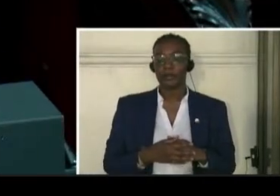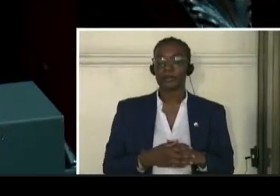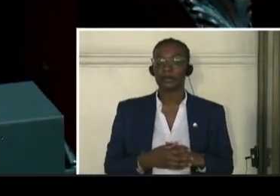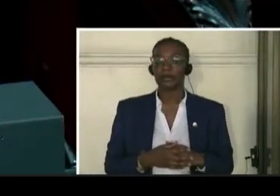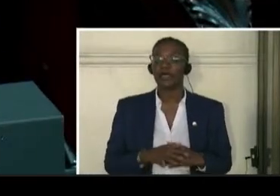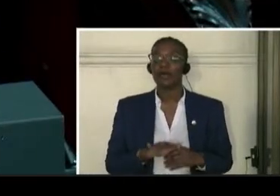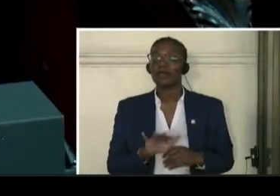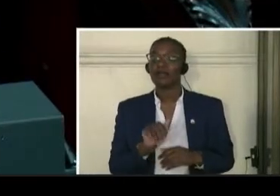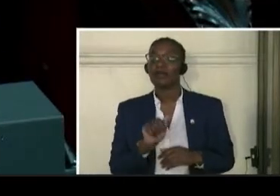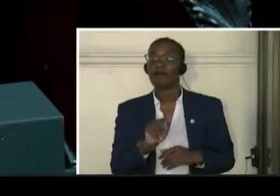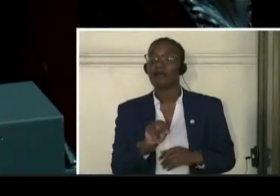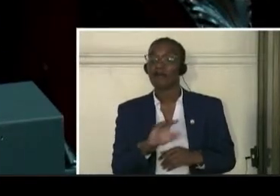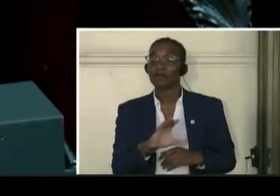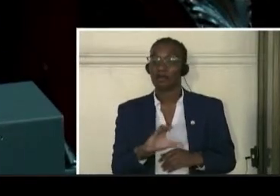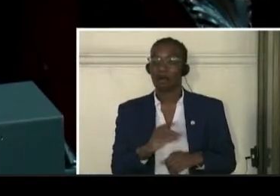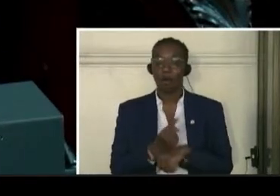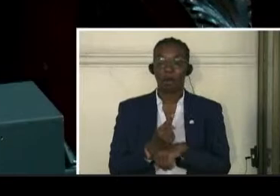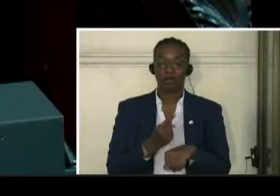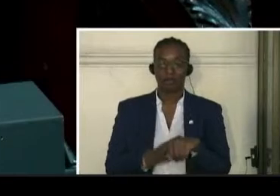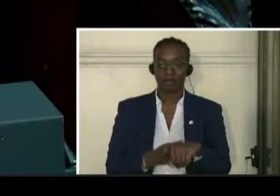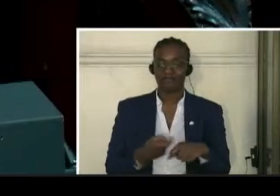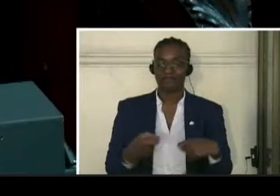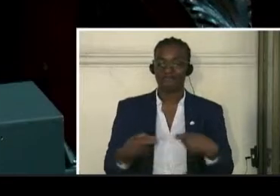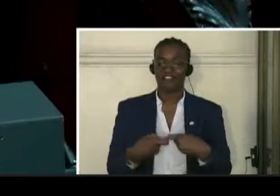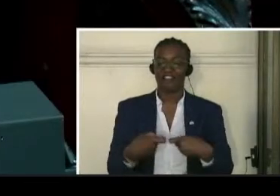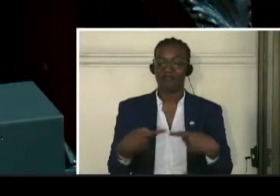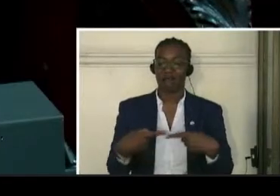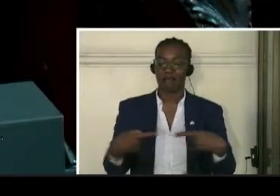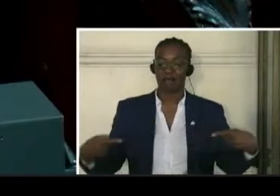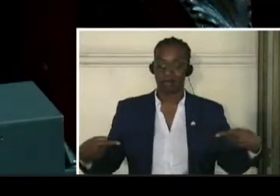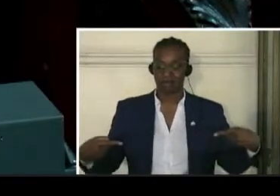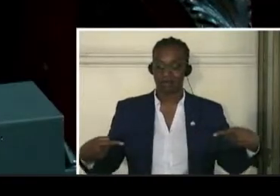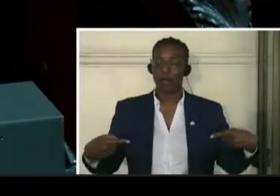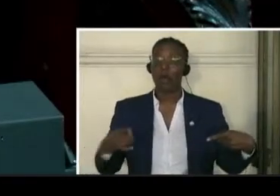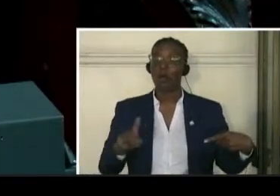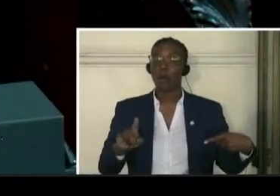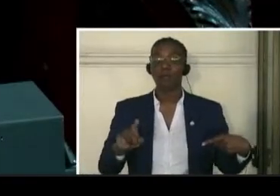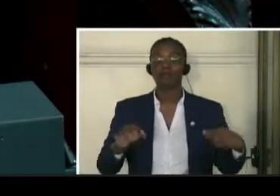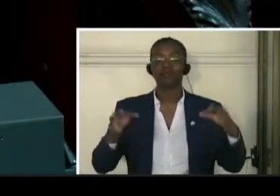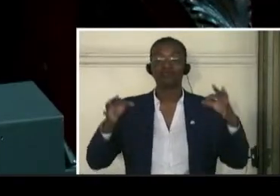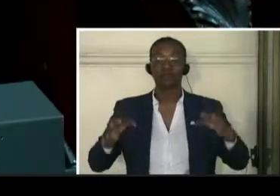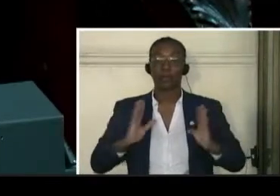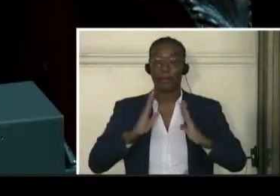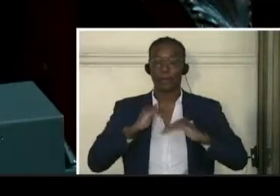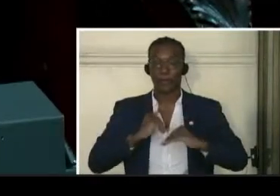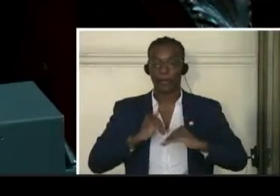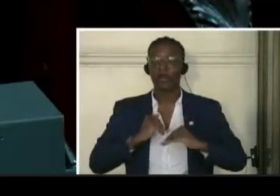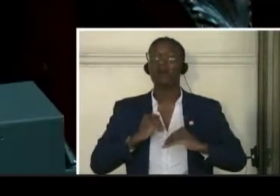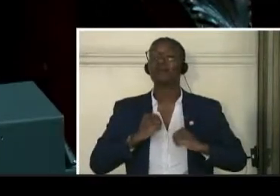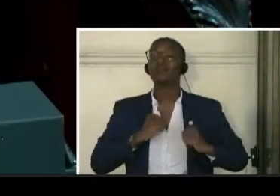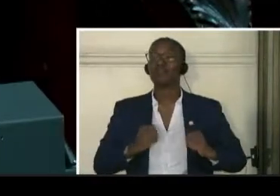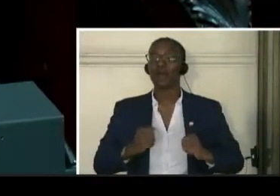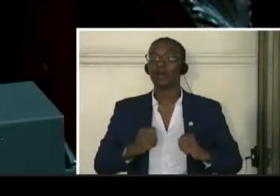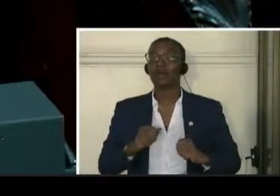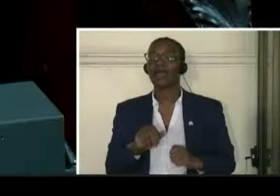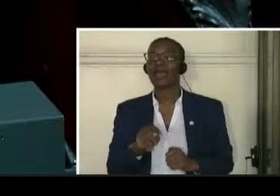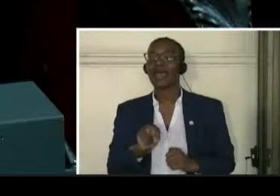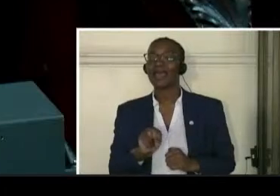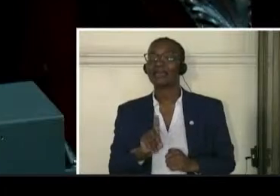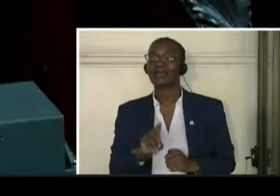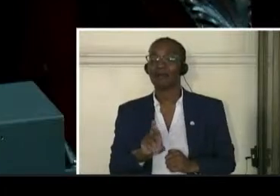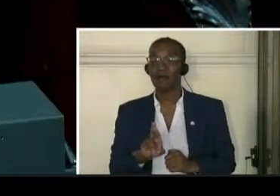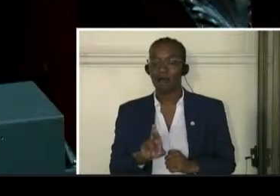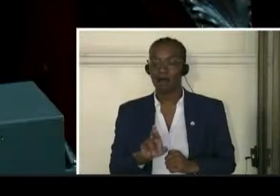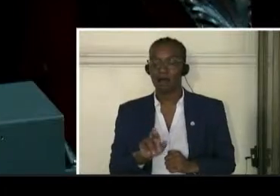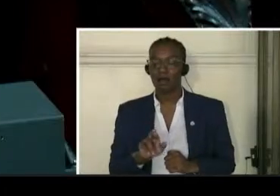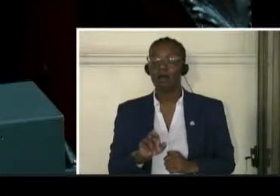The African National Congress has always fought against injustice and progression, and our strategy objectives of the NDR is to build